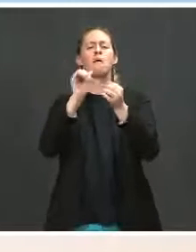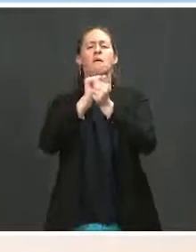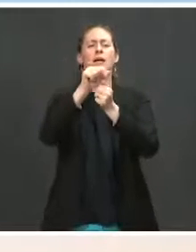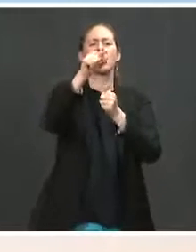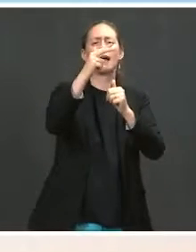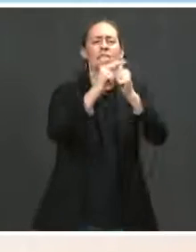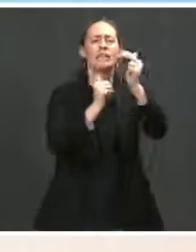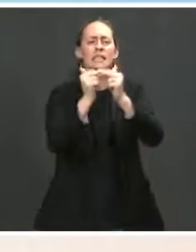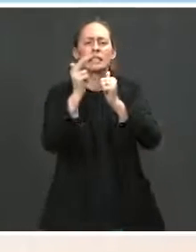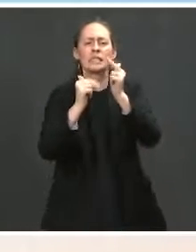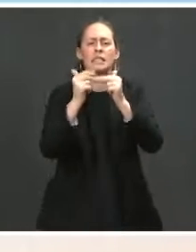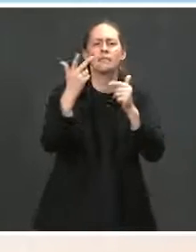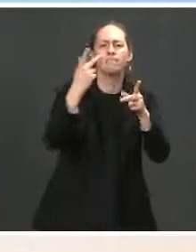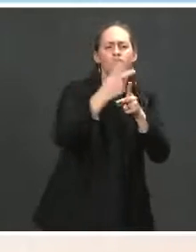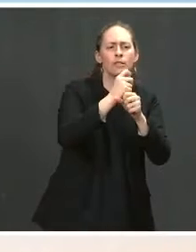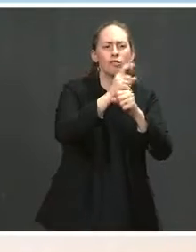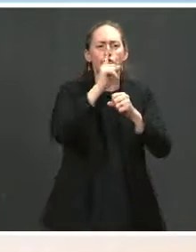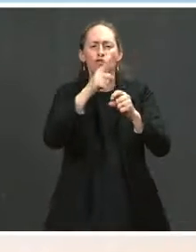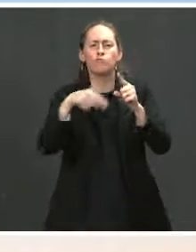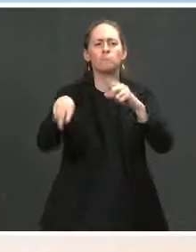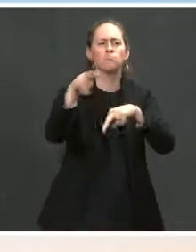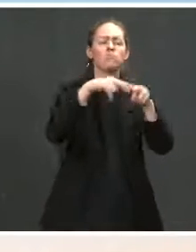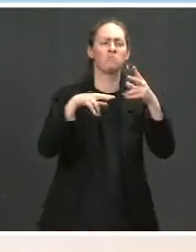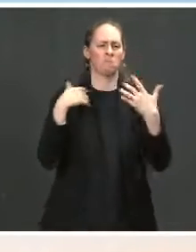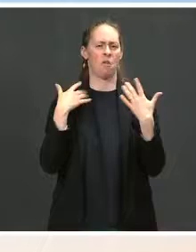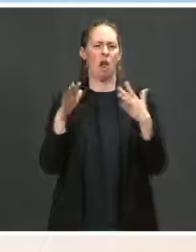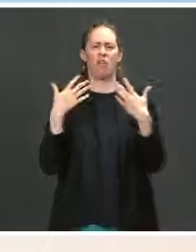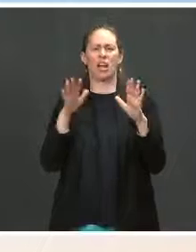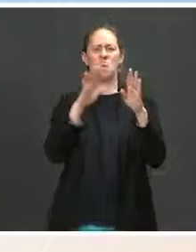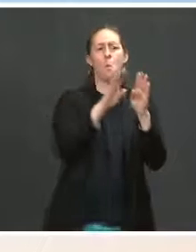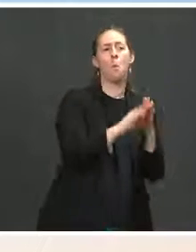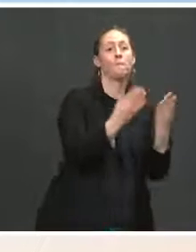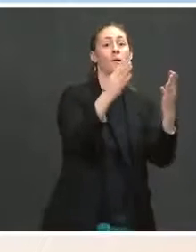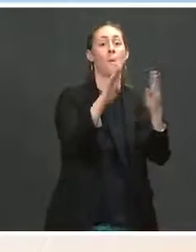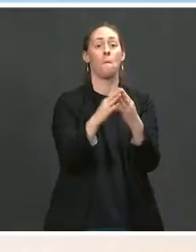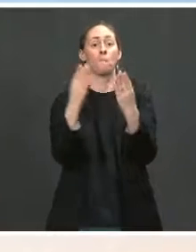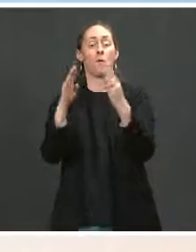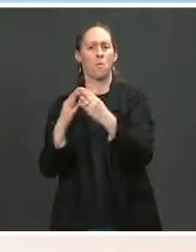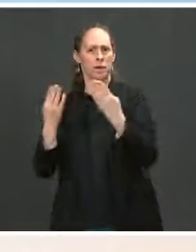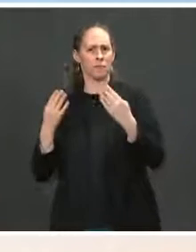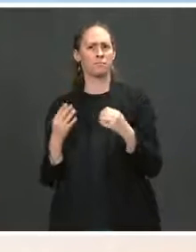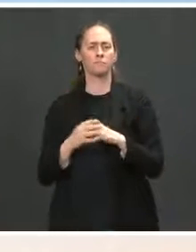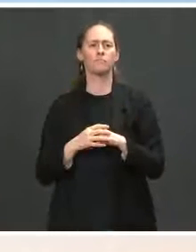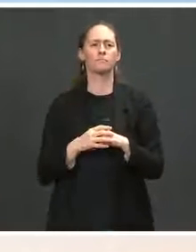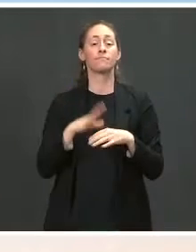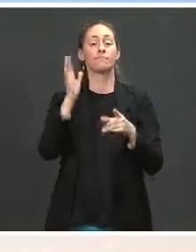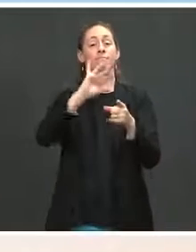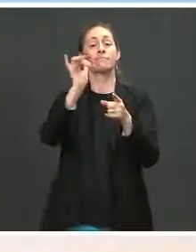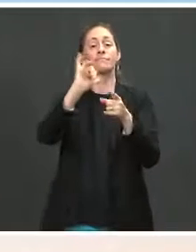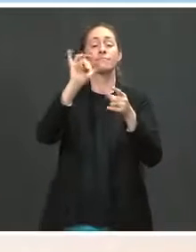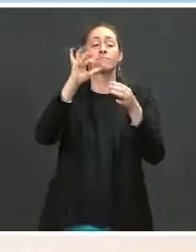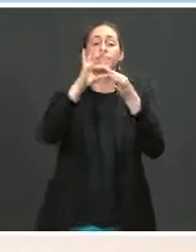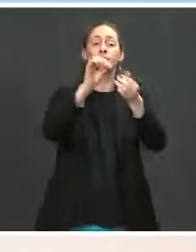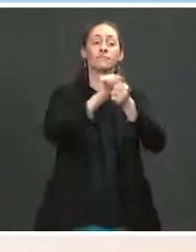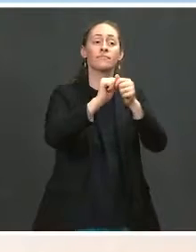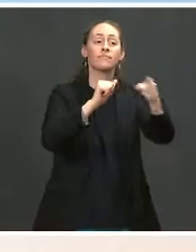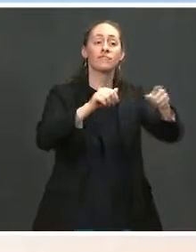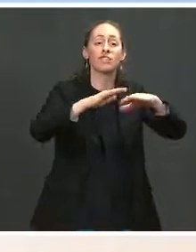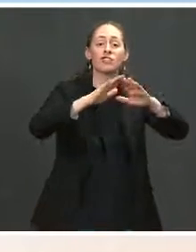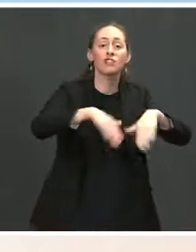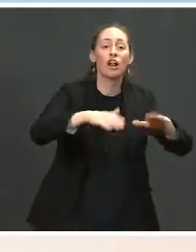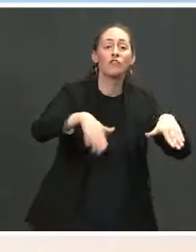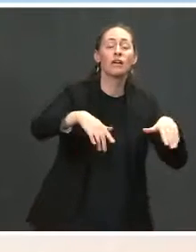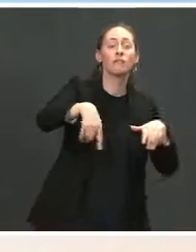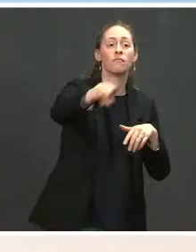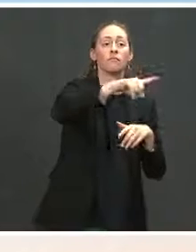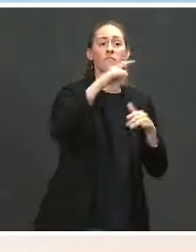have done a great deal of in the last couple of weeks, on moving kids out of the Border Patrol facilities as quickly as possible